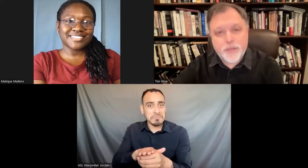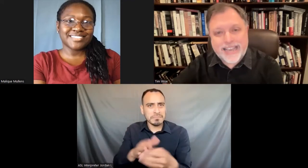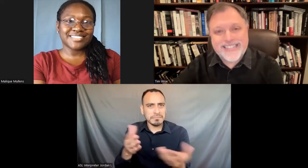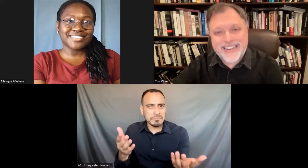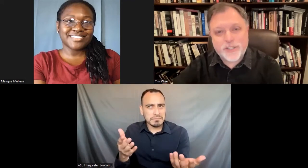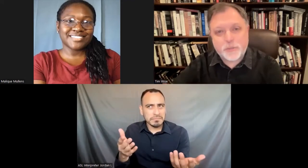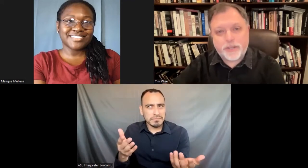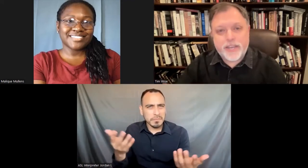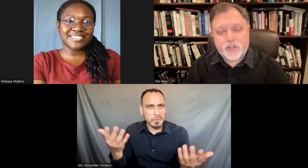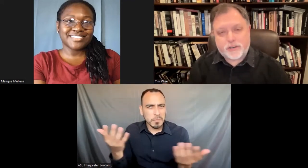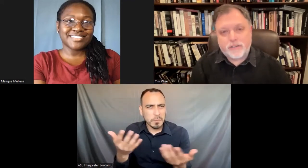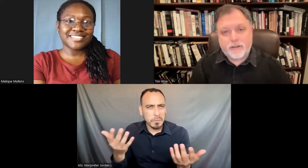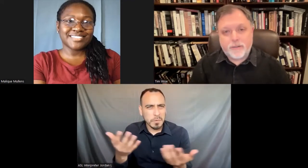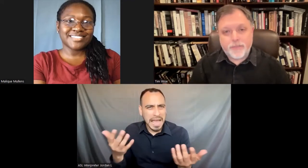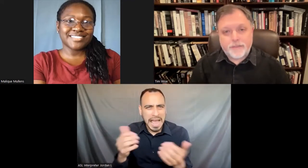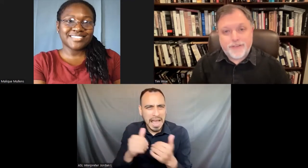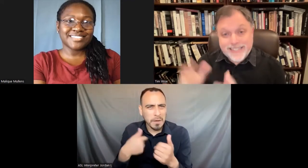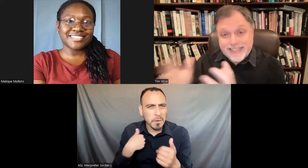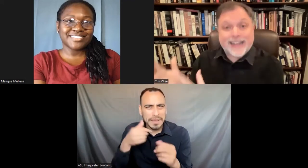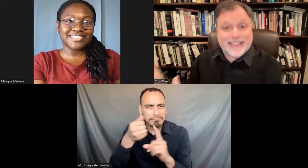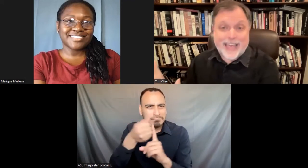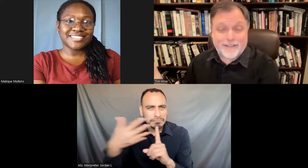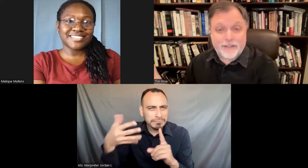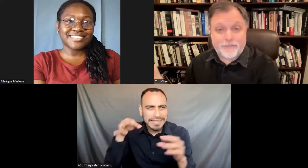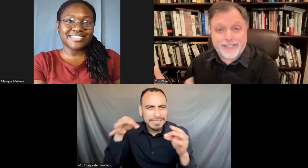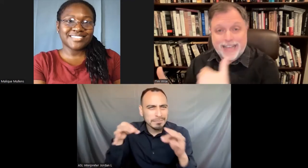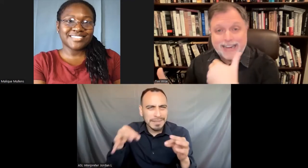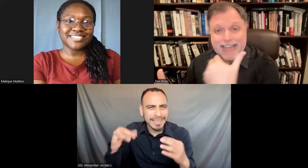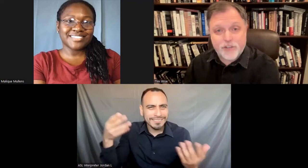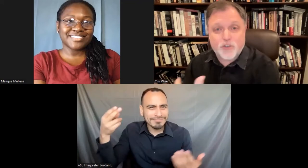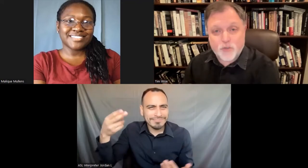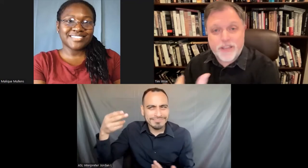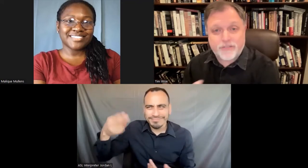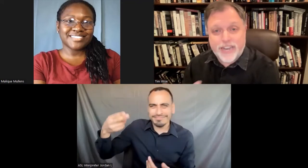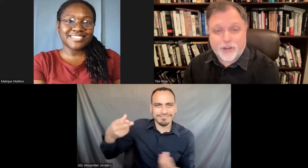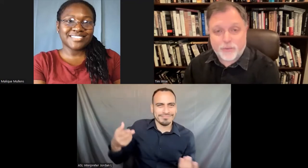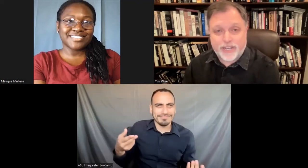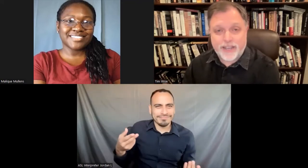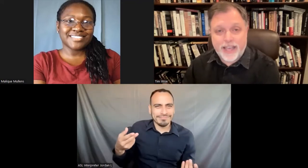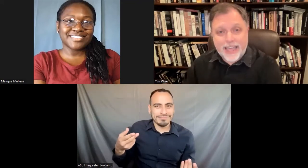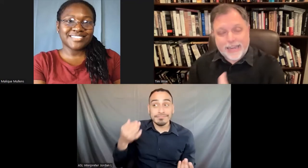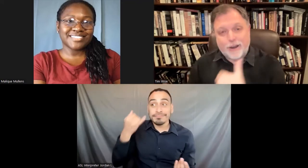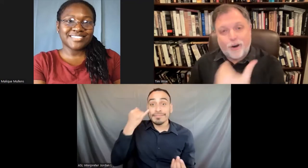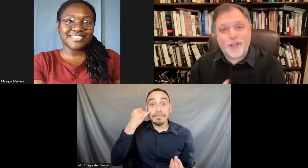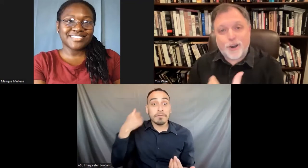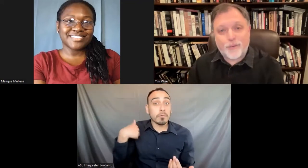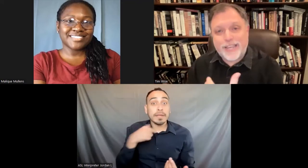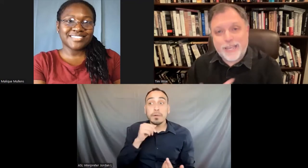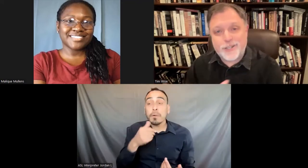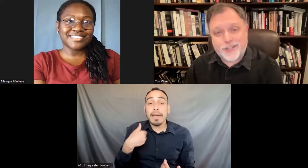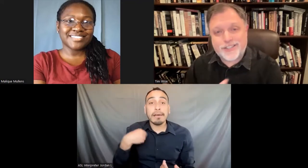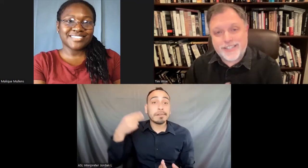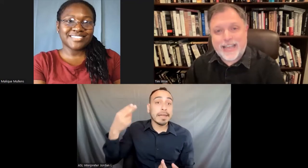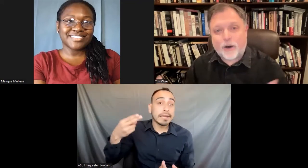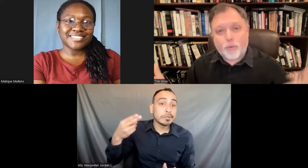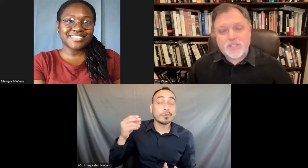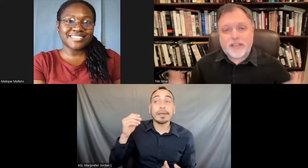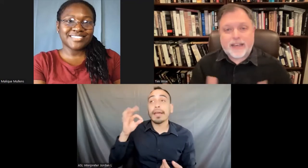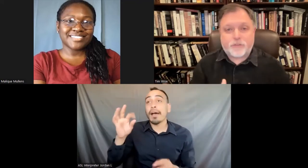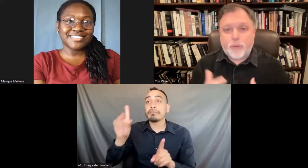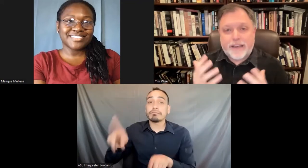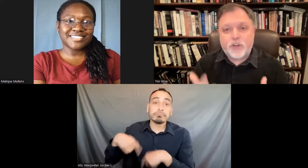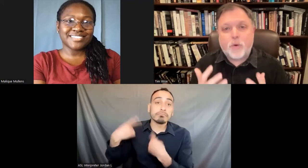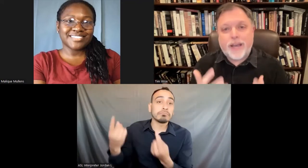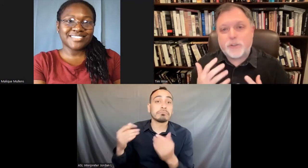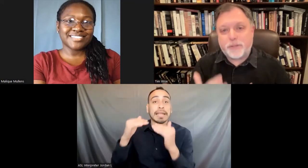left with as an explanation? If it's not that, if it's not a history of inequity and ongoing injustice now, what's